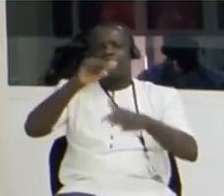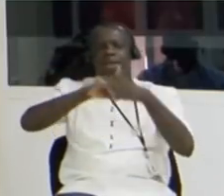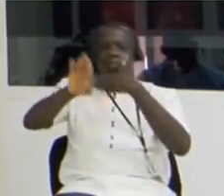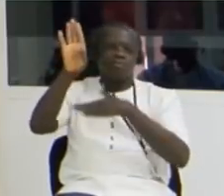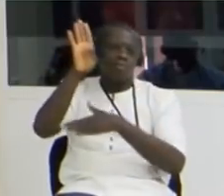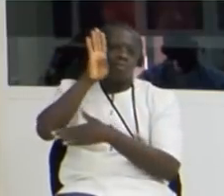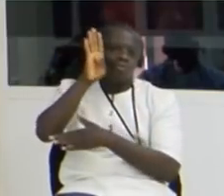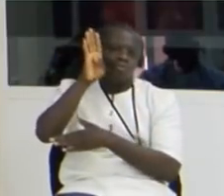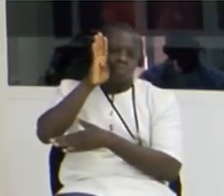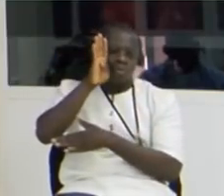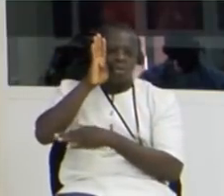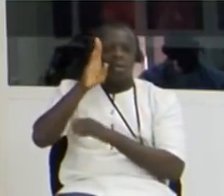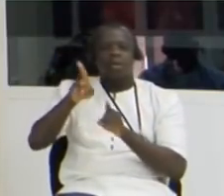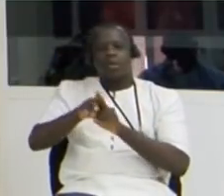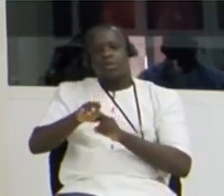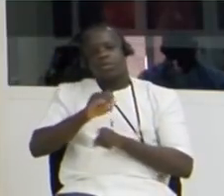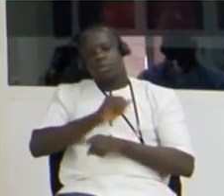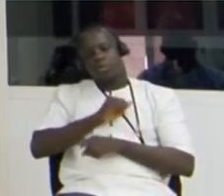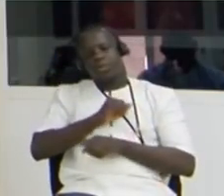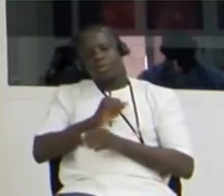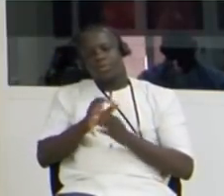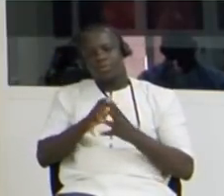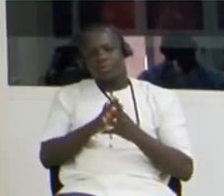they were